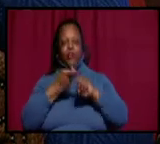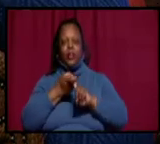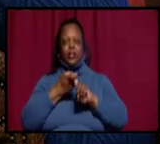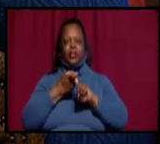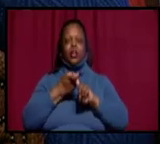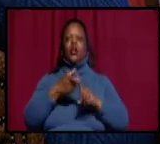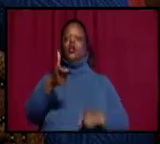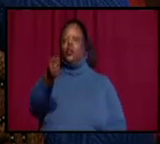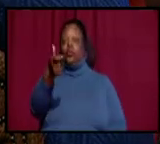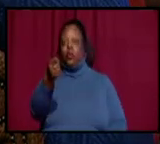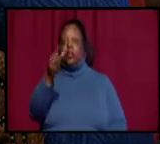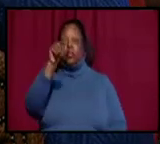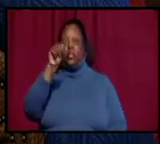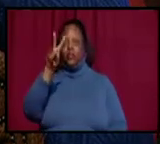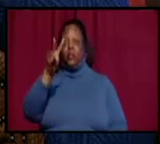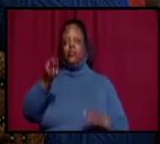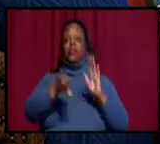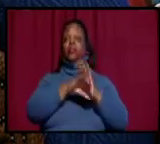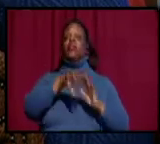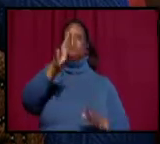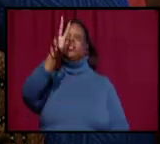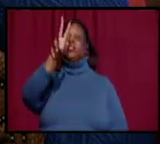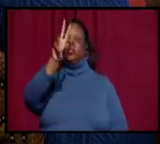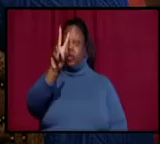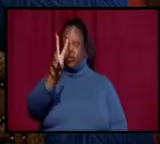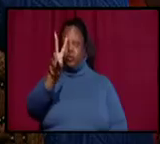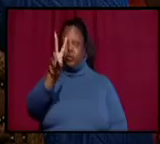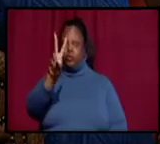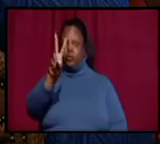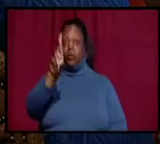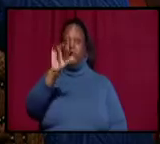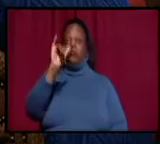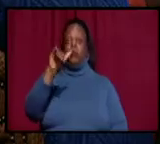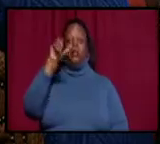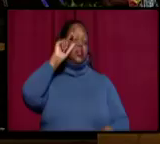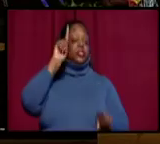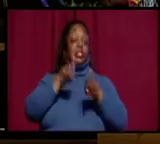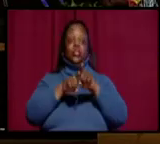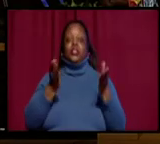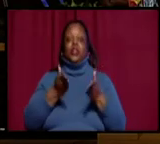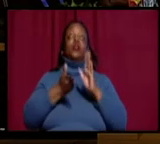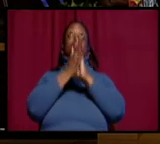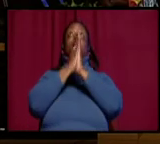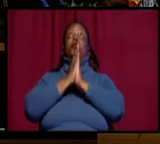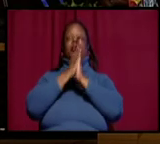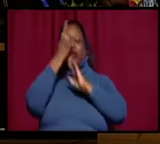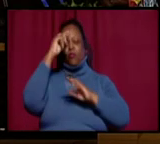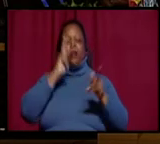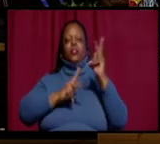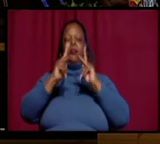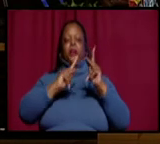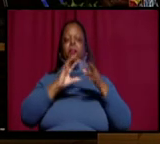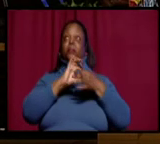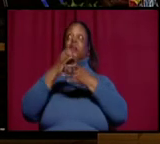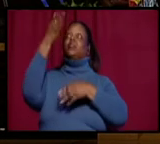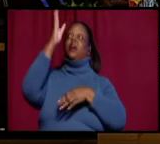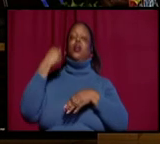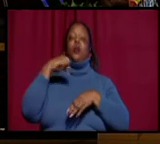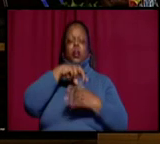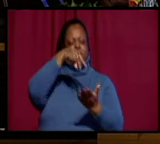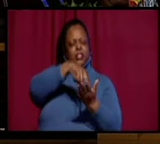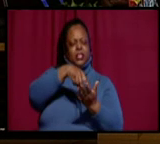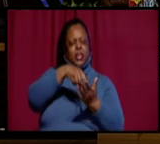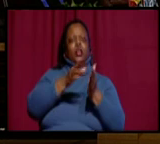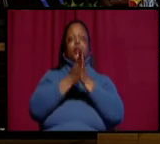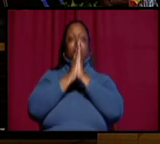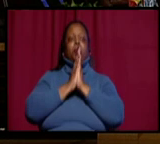turn on TV 62. The Ray Sisters are here to pray for the people of God. We're here to stand